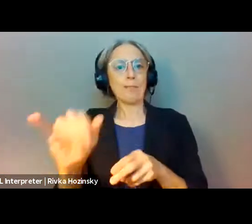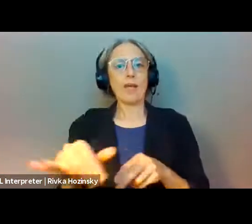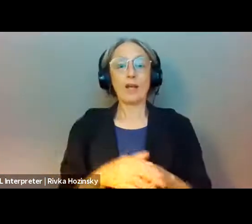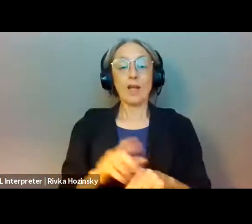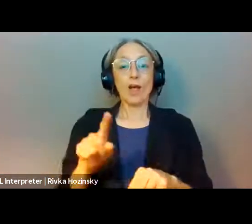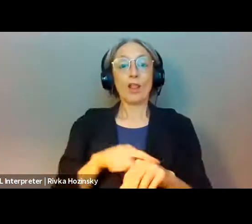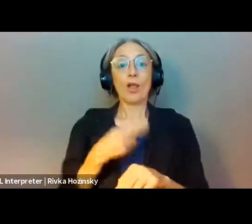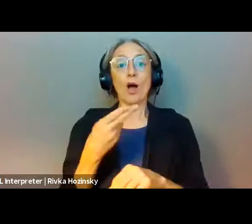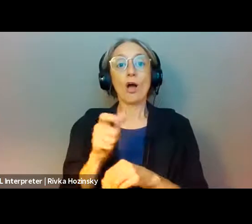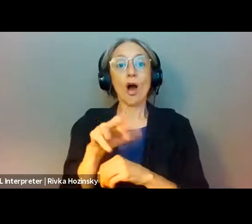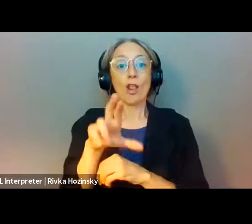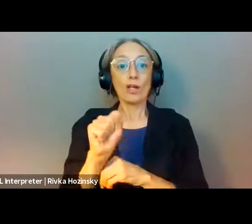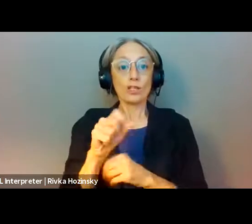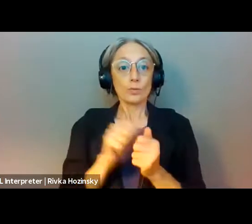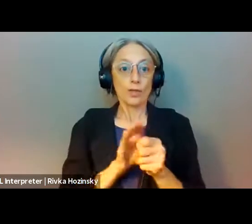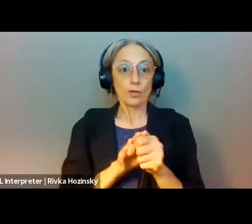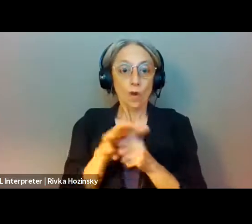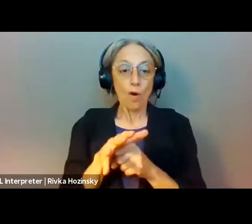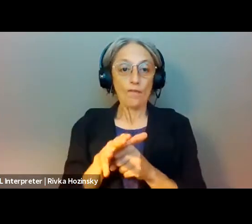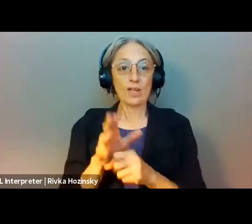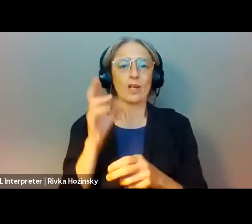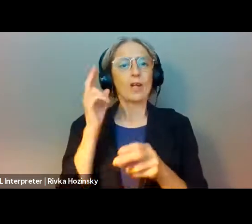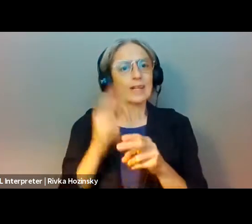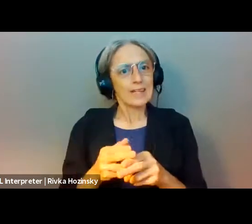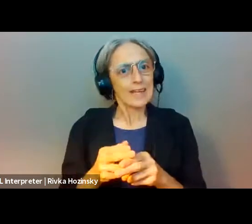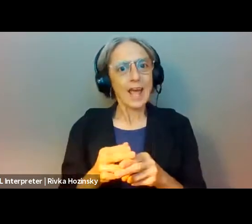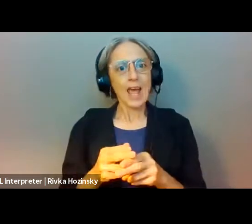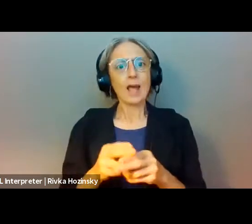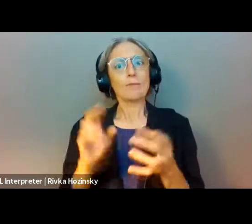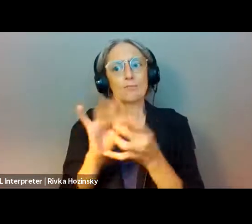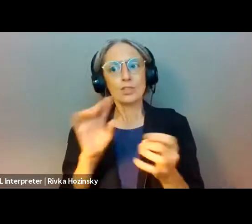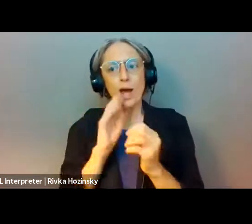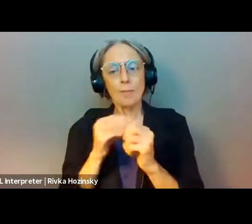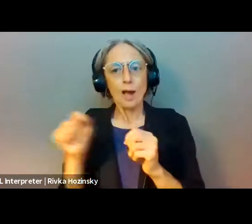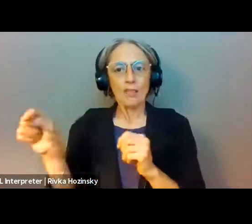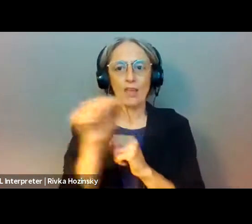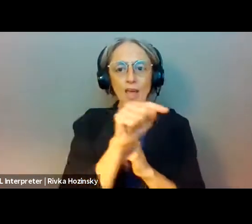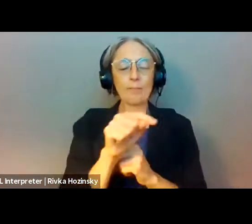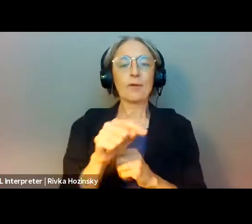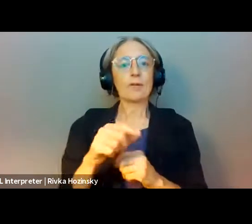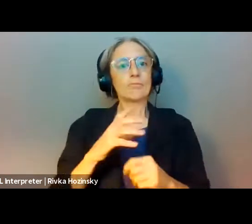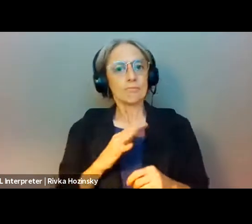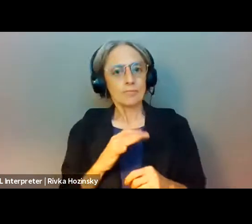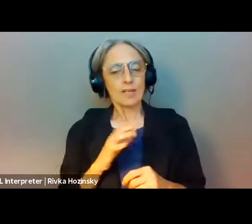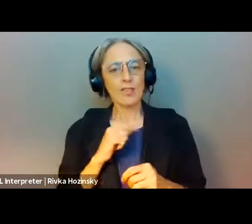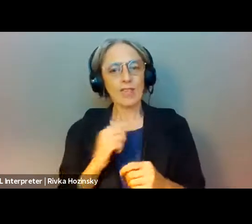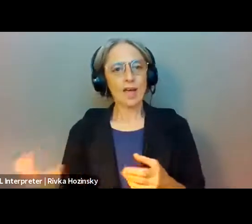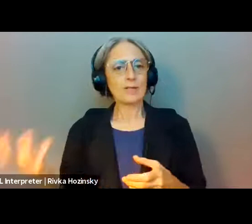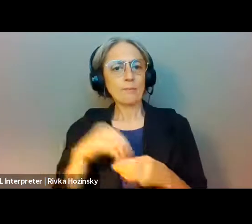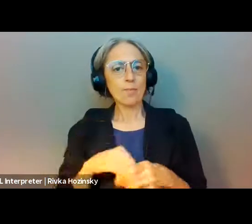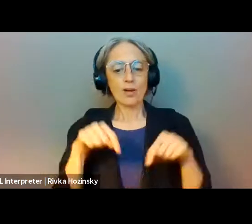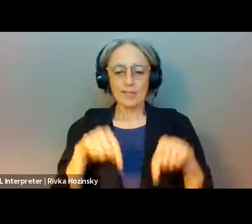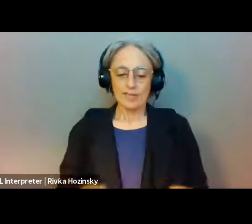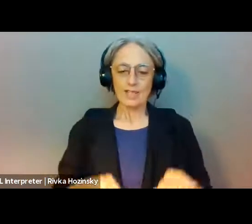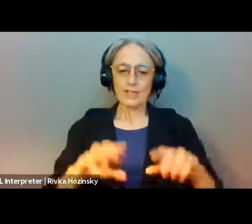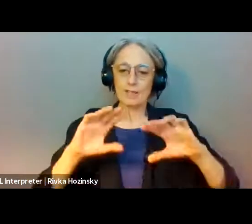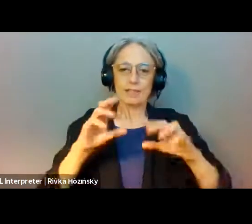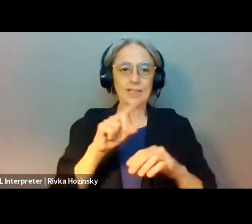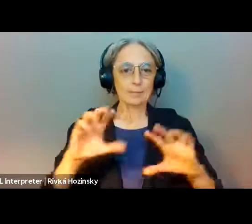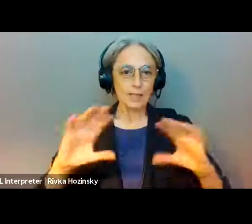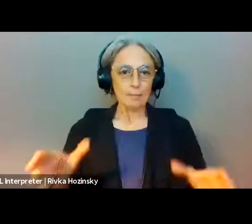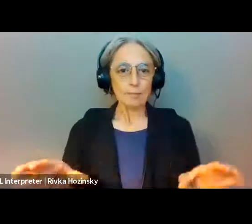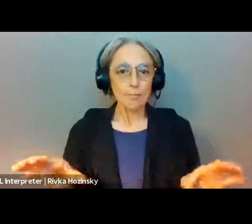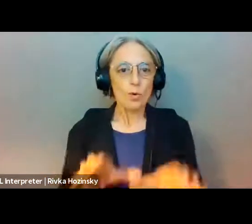has everything to do with the strength and the vigilance of this movement. So let us be fortified